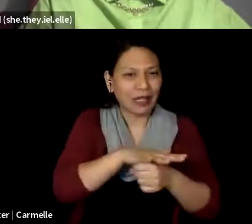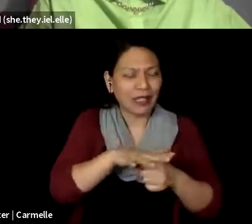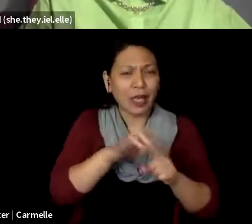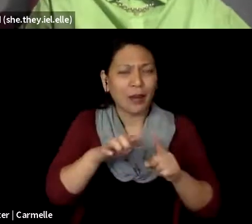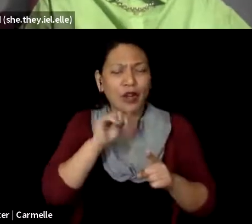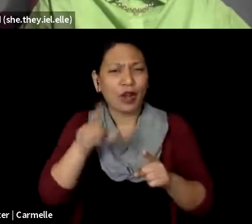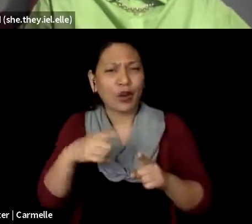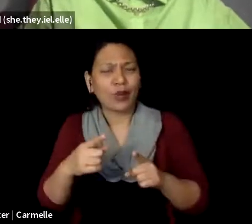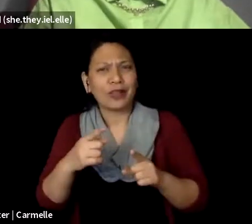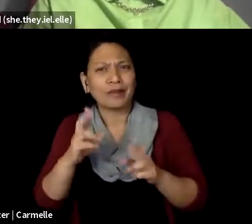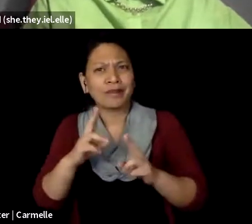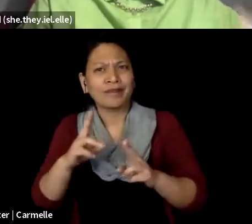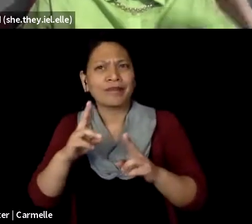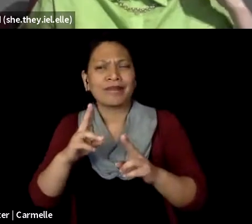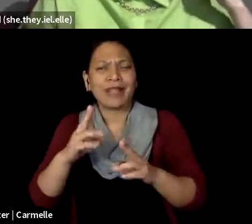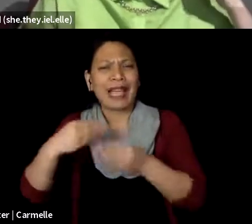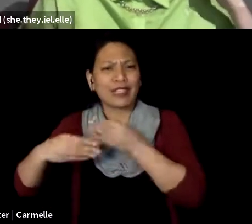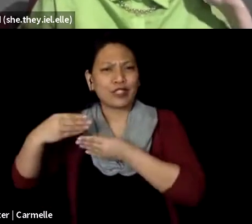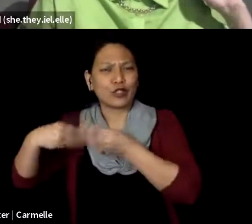like it's really